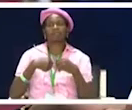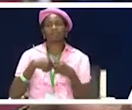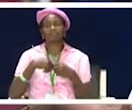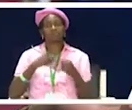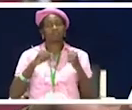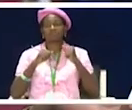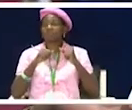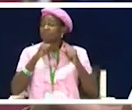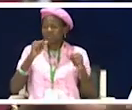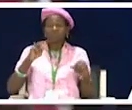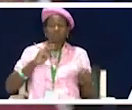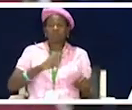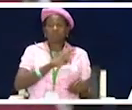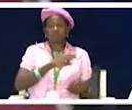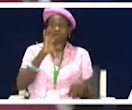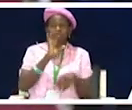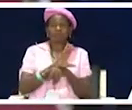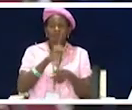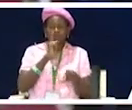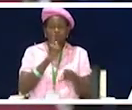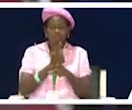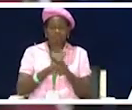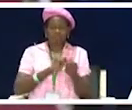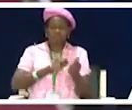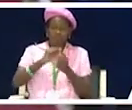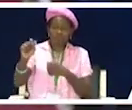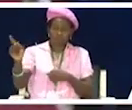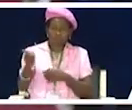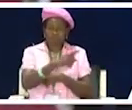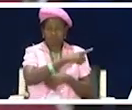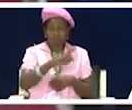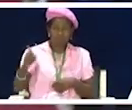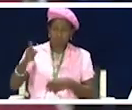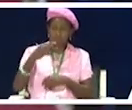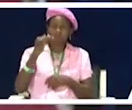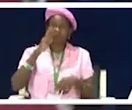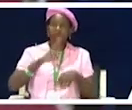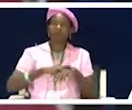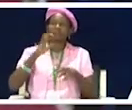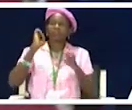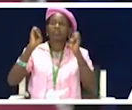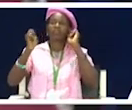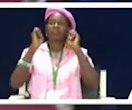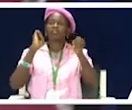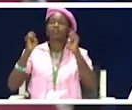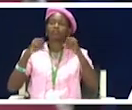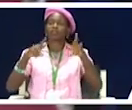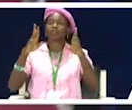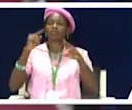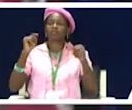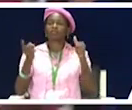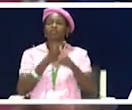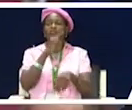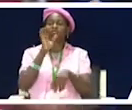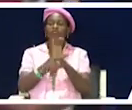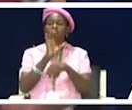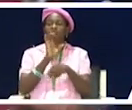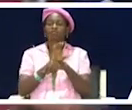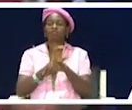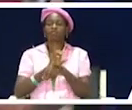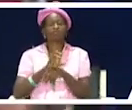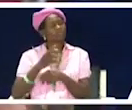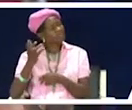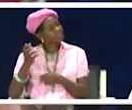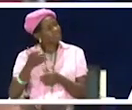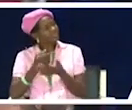Not a member of the church, we were just passing by. We were by the expressway there in the first auditorium. He said,